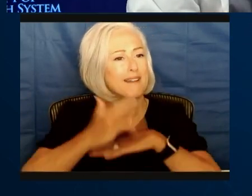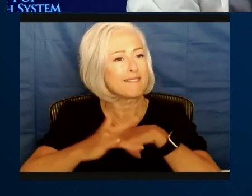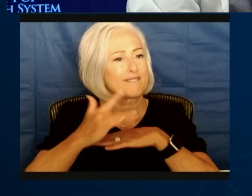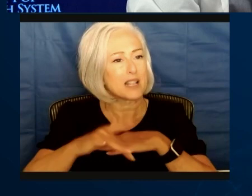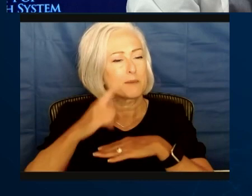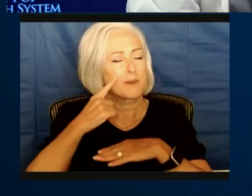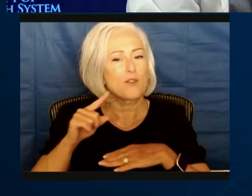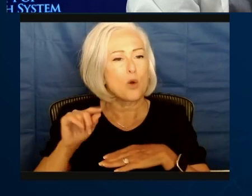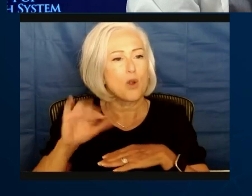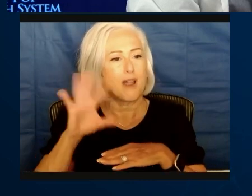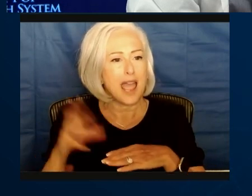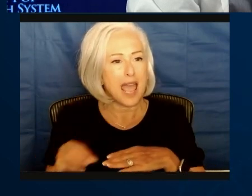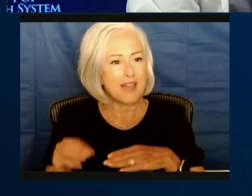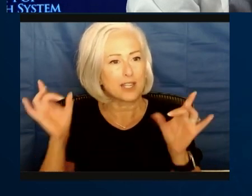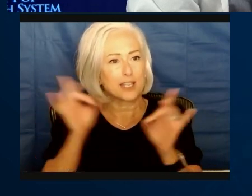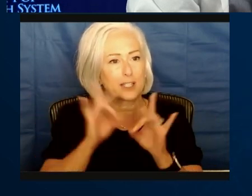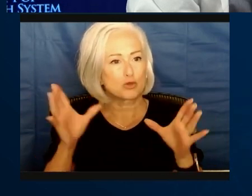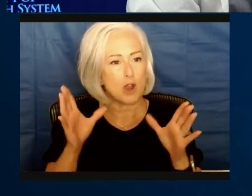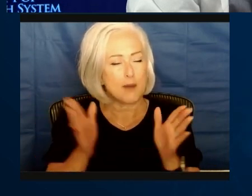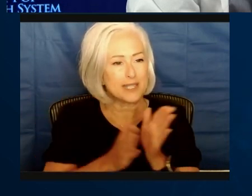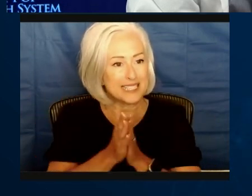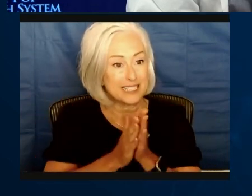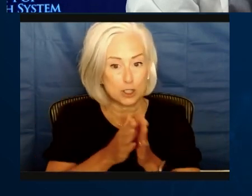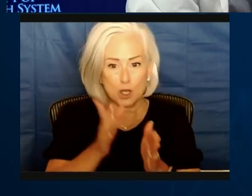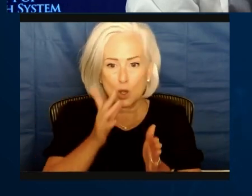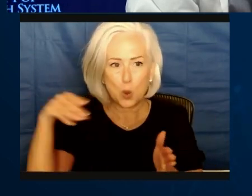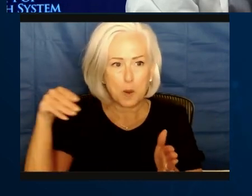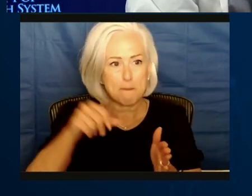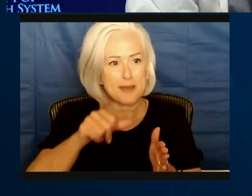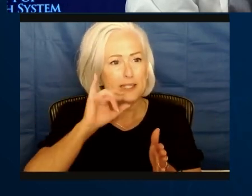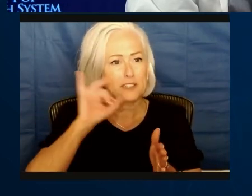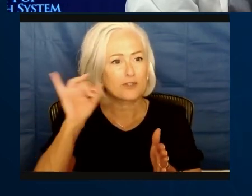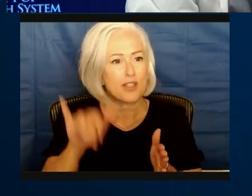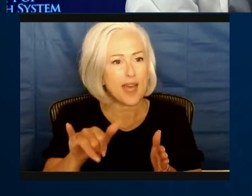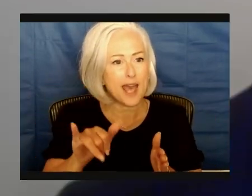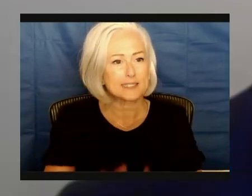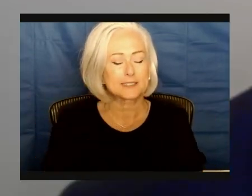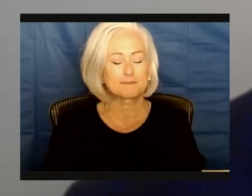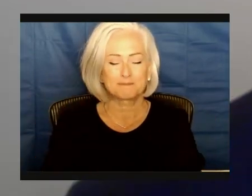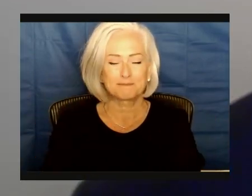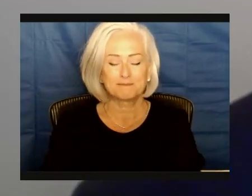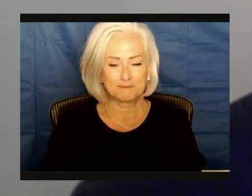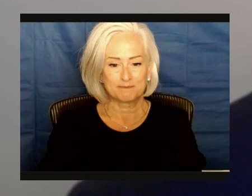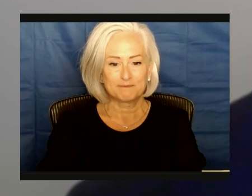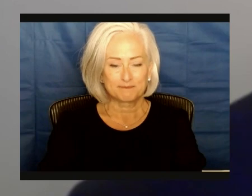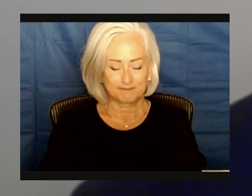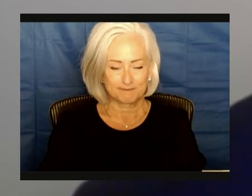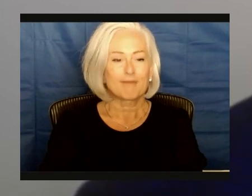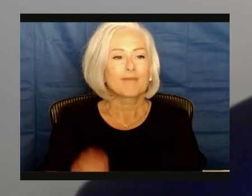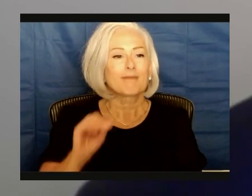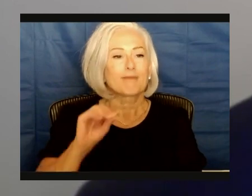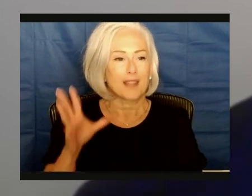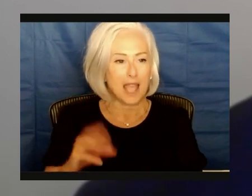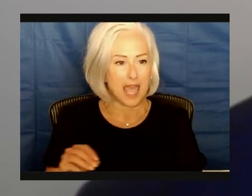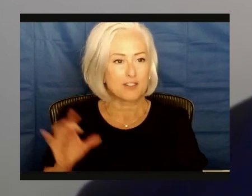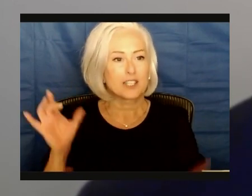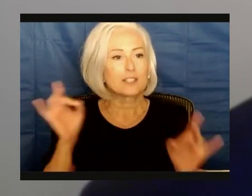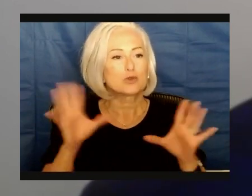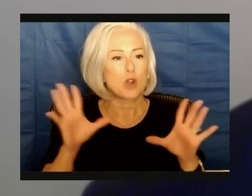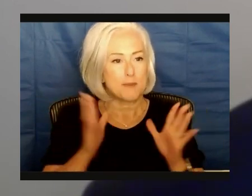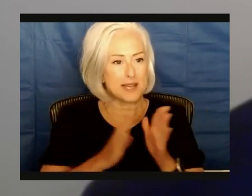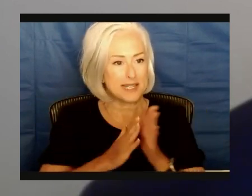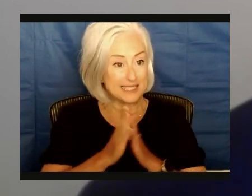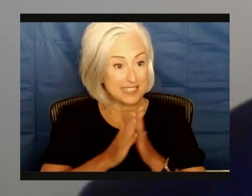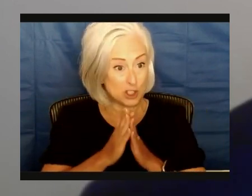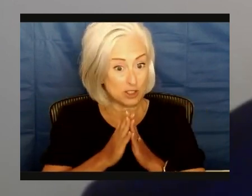Initiative? Who helps fund all this? Who pays for it? Yeah, so the African Trauma Initiative, it's a